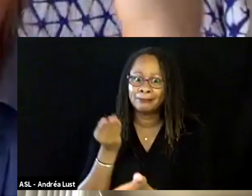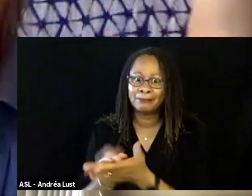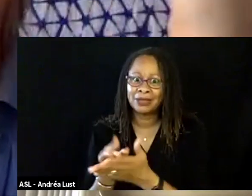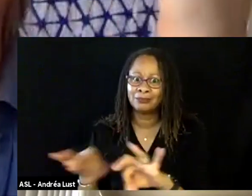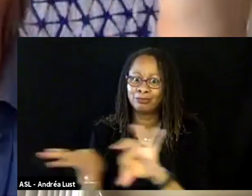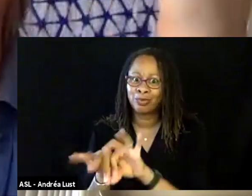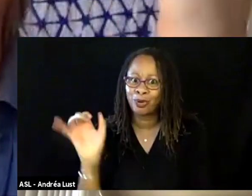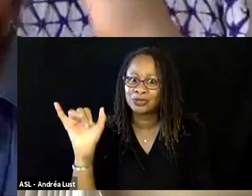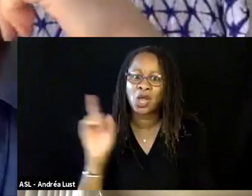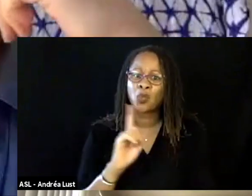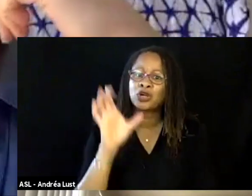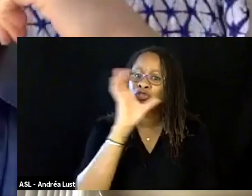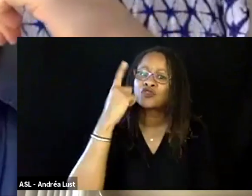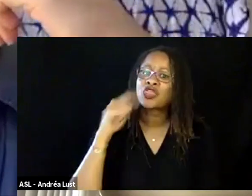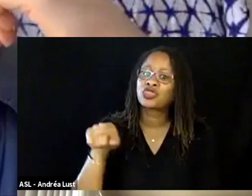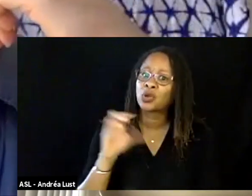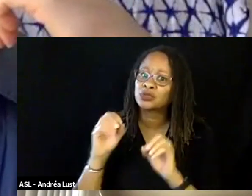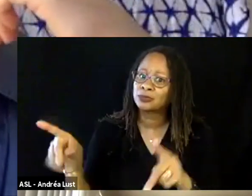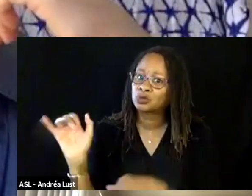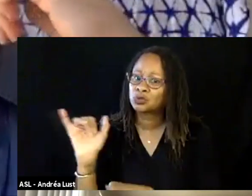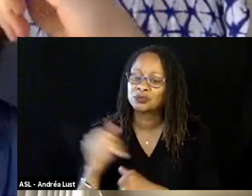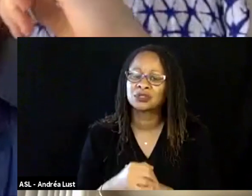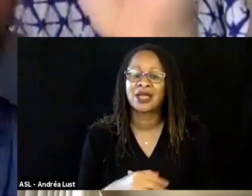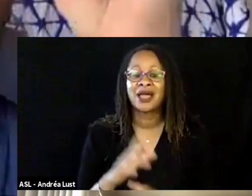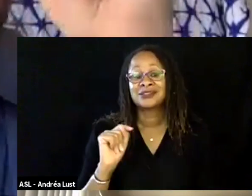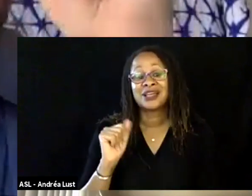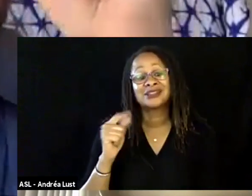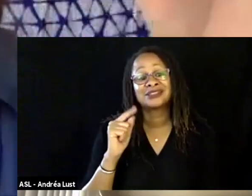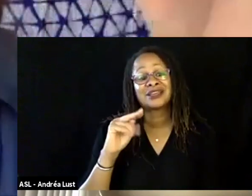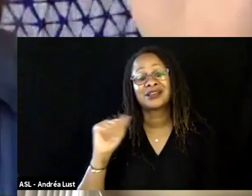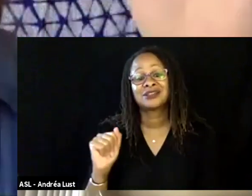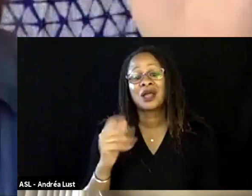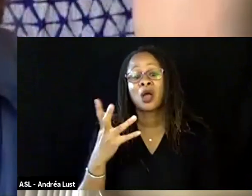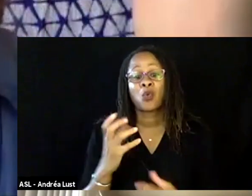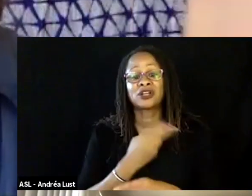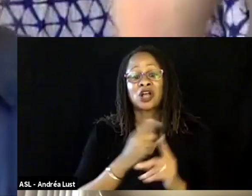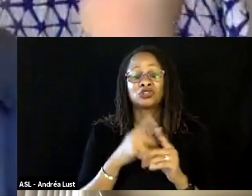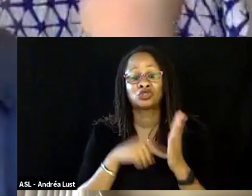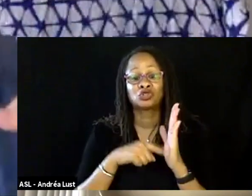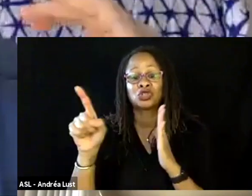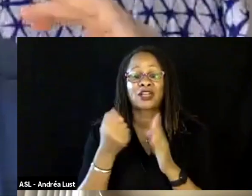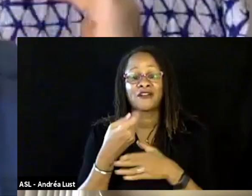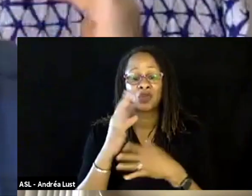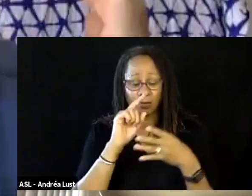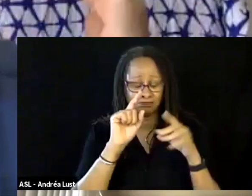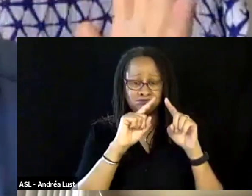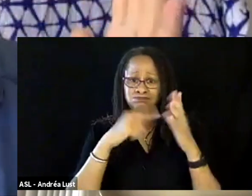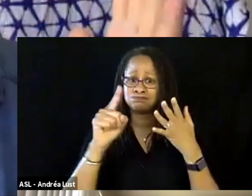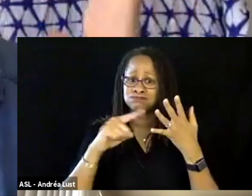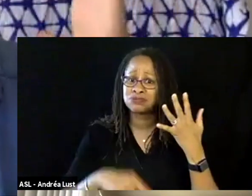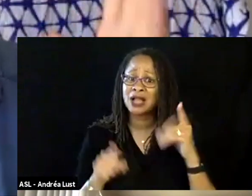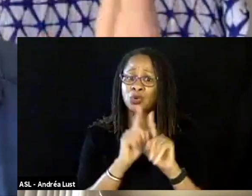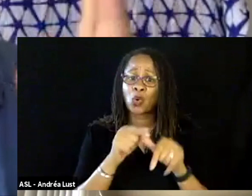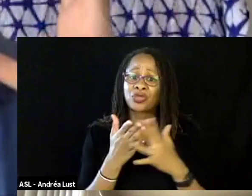so where are you looking for those opportunities? Tatiana also wanted us to check a few boxes as we're going through these things,